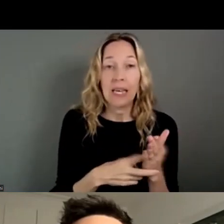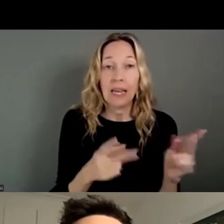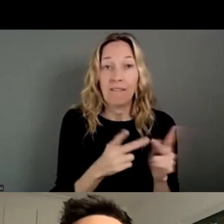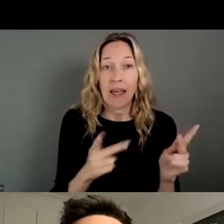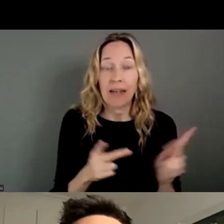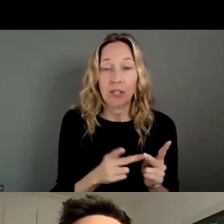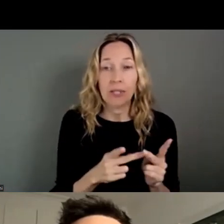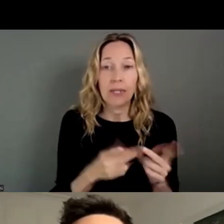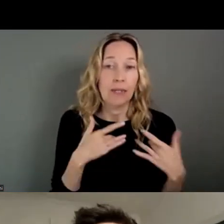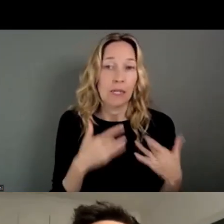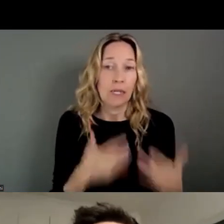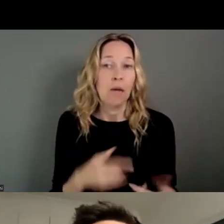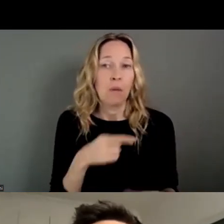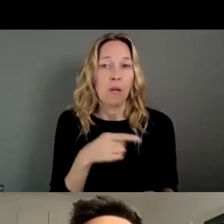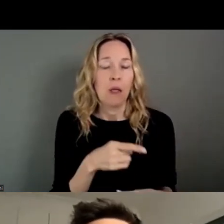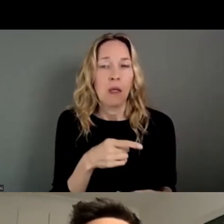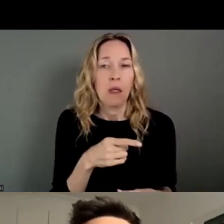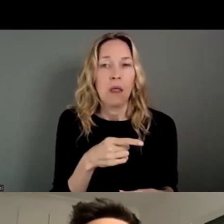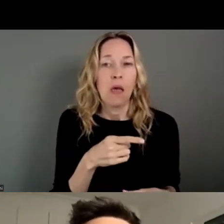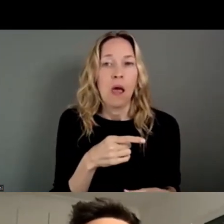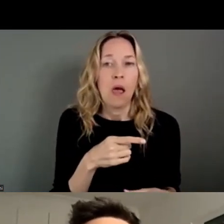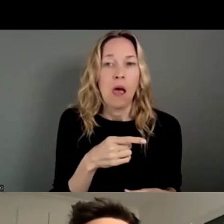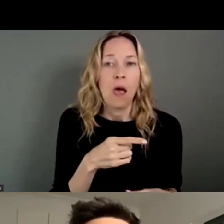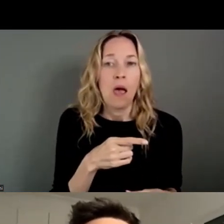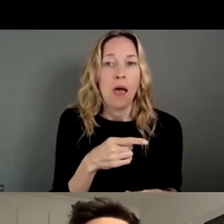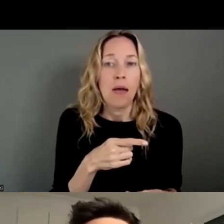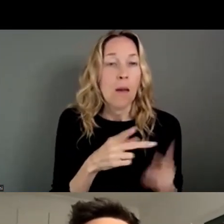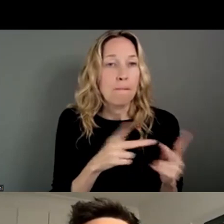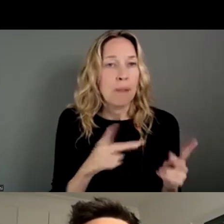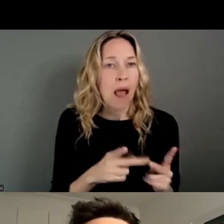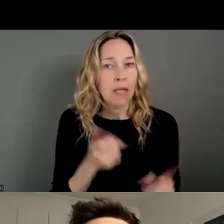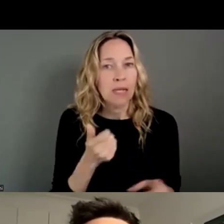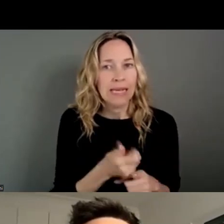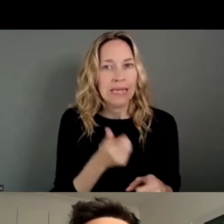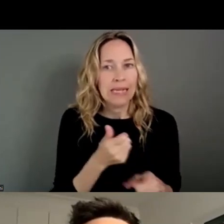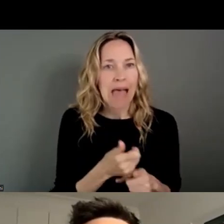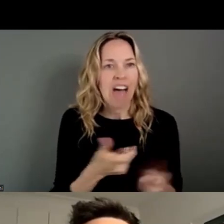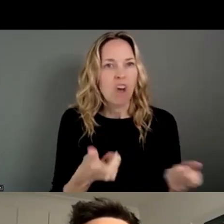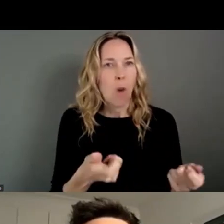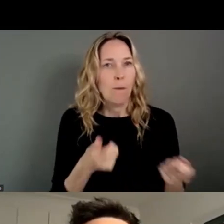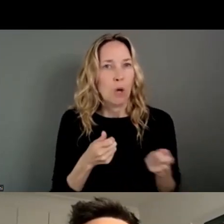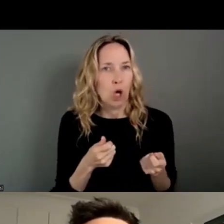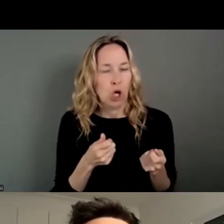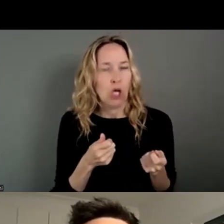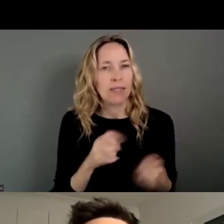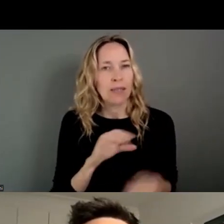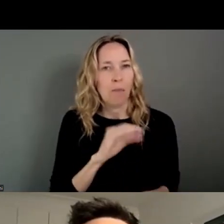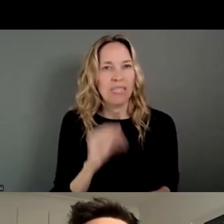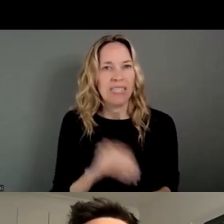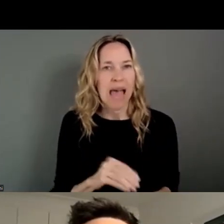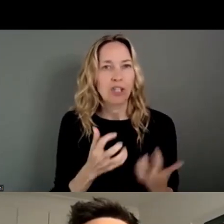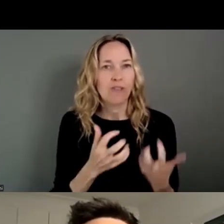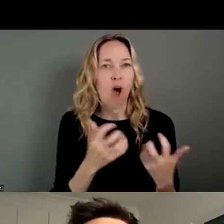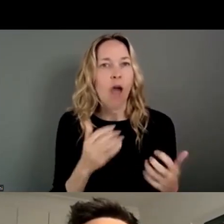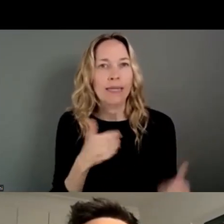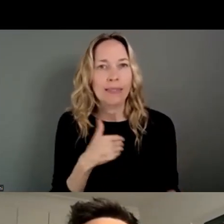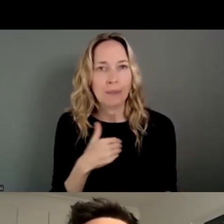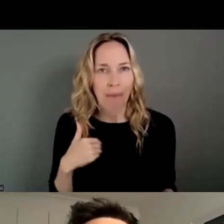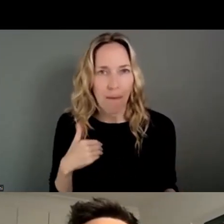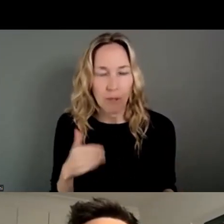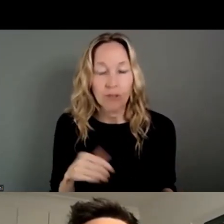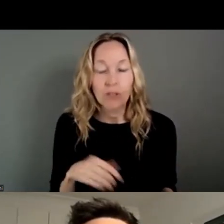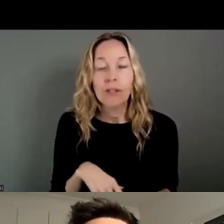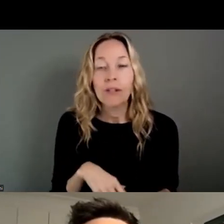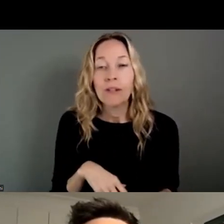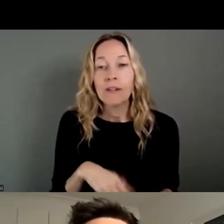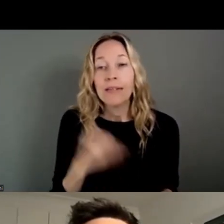is bringing a portion of the audience, sometimes Right. bigger or smaller, right? Which is to say, if you play a festival for